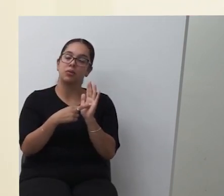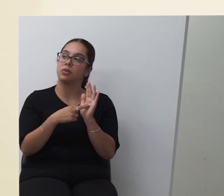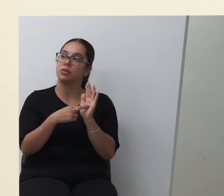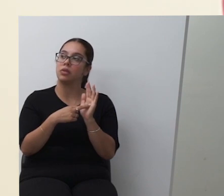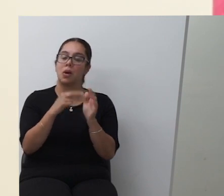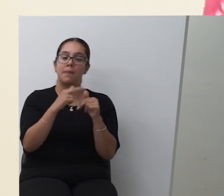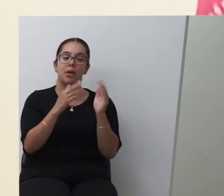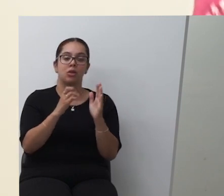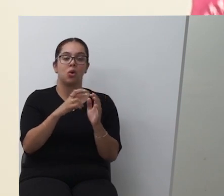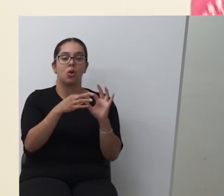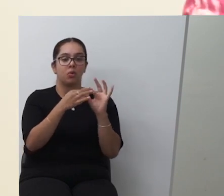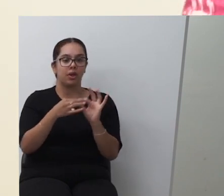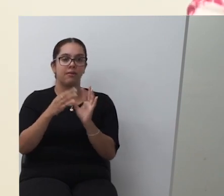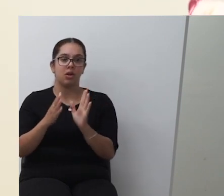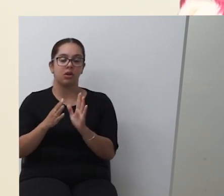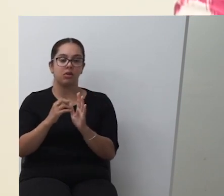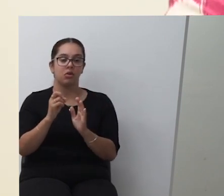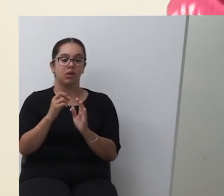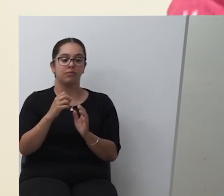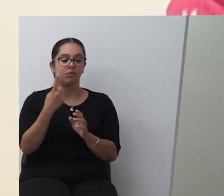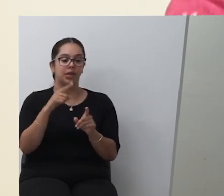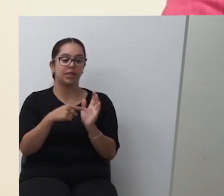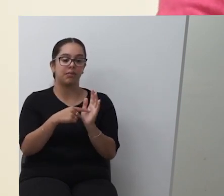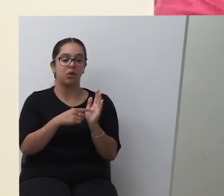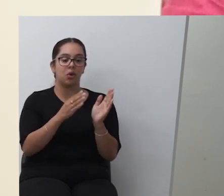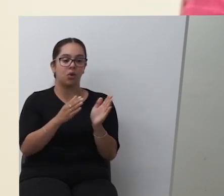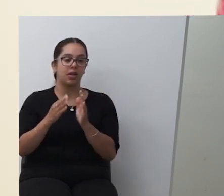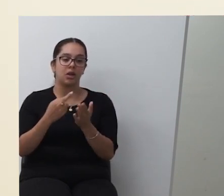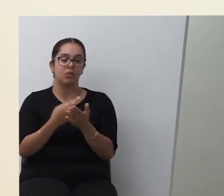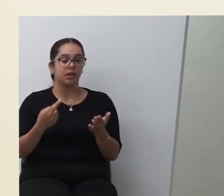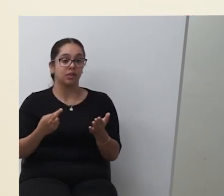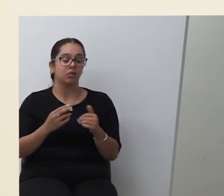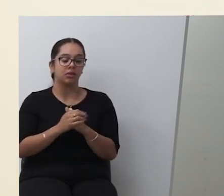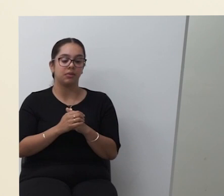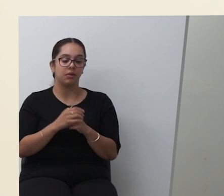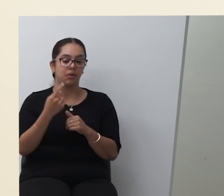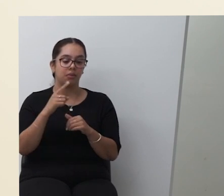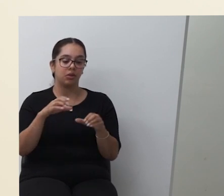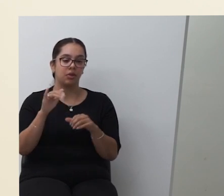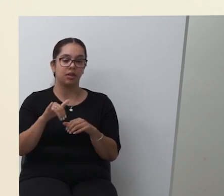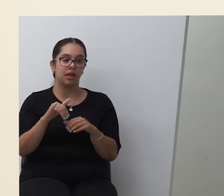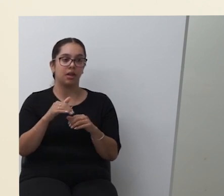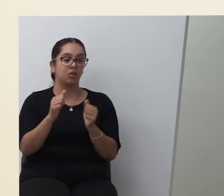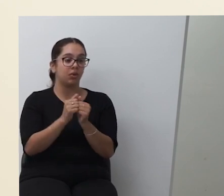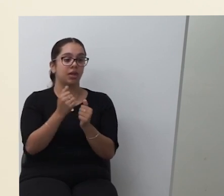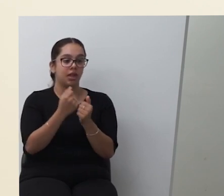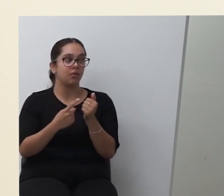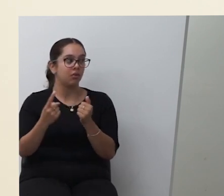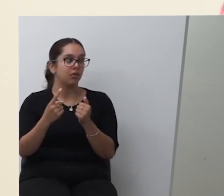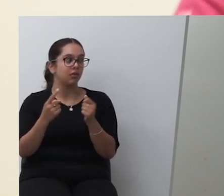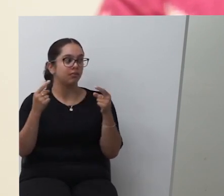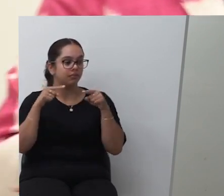a builder or a lever, like organizing resources, right? But doing so along with everyone else.